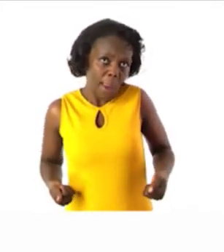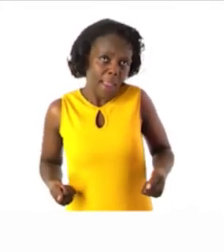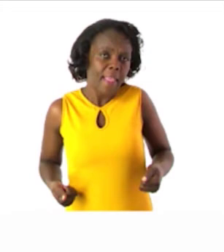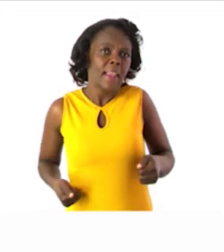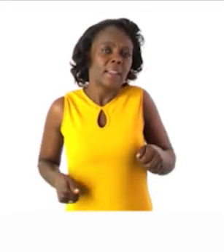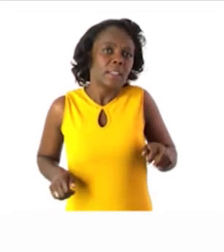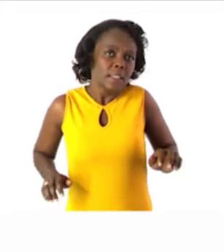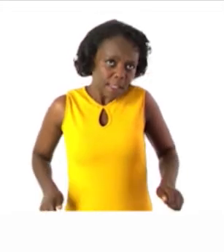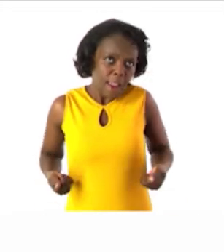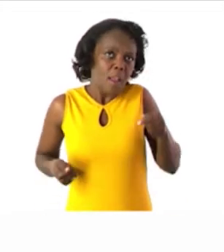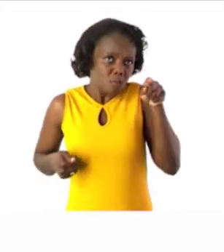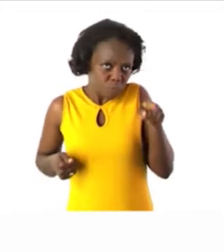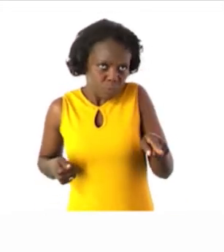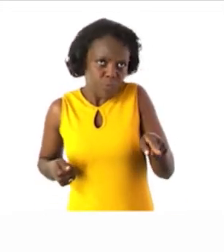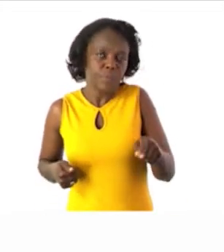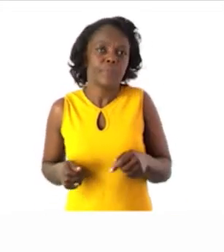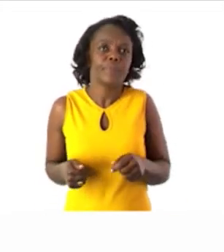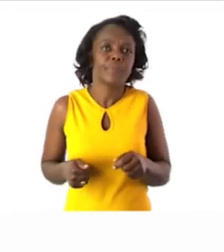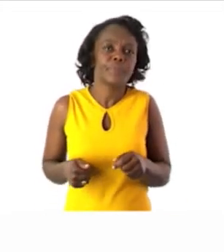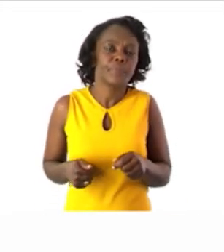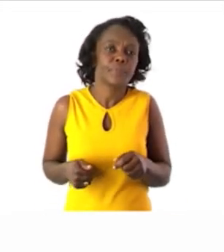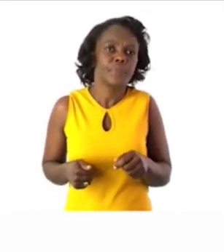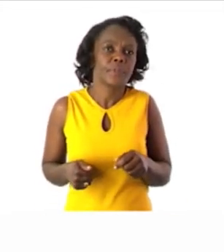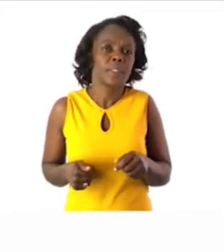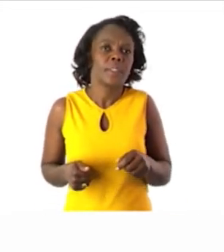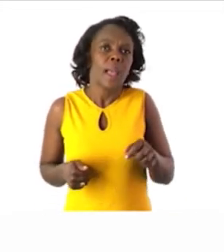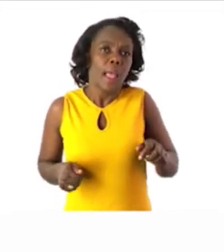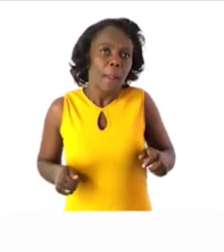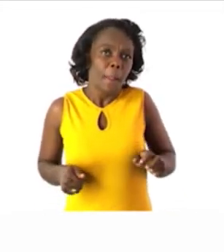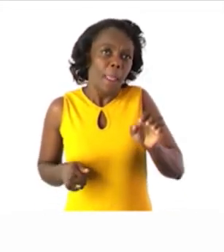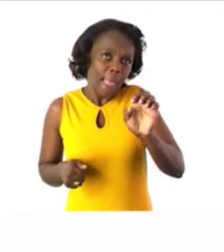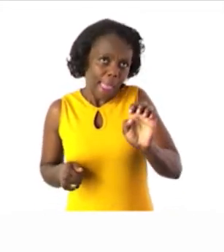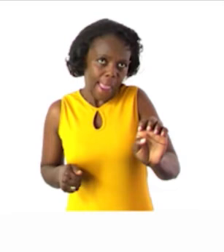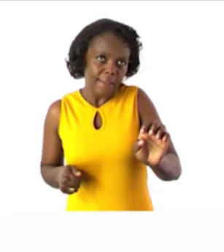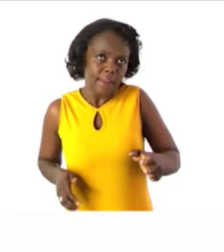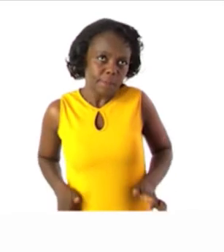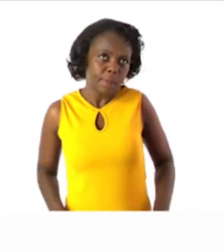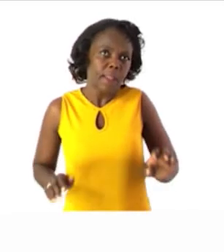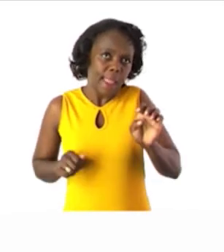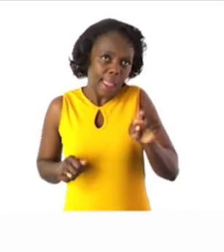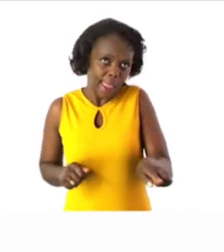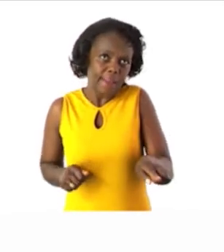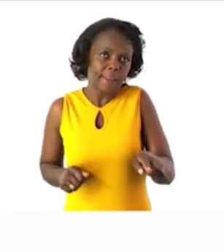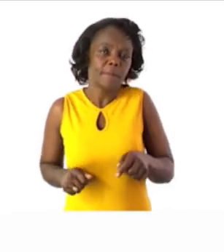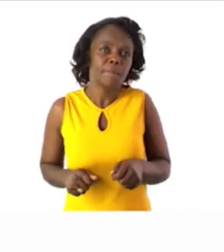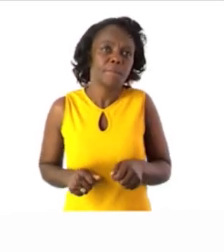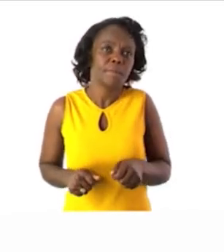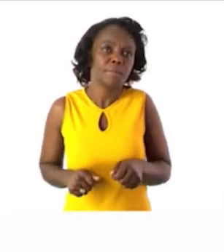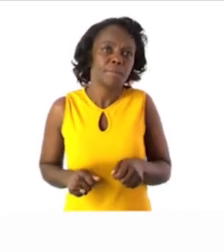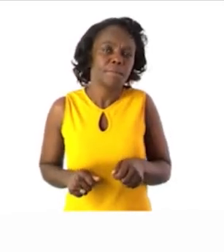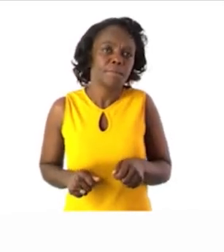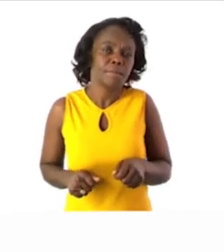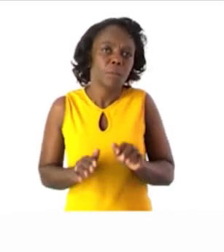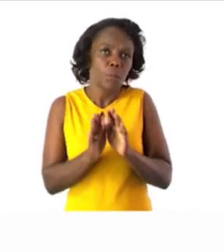book belongs to Jen. Therefore, we are going to say it is hers. So the book belongs to Jen. So